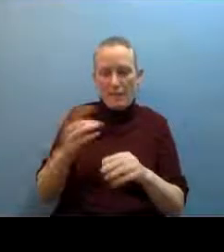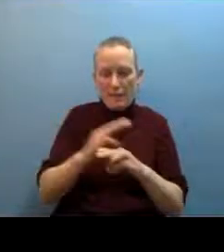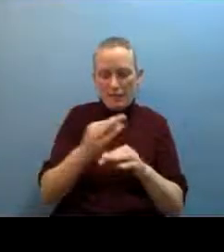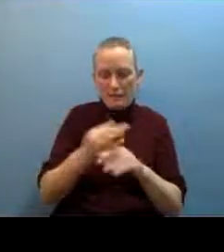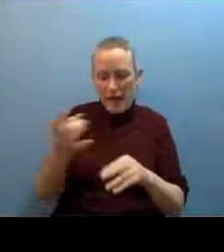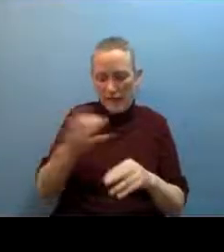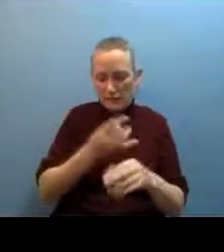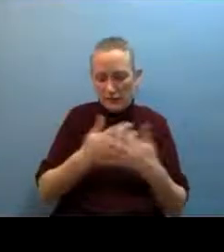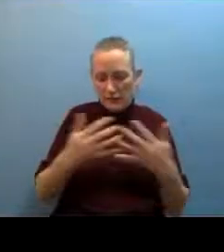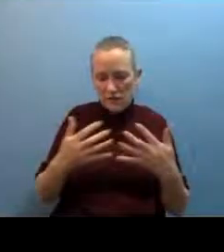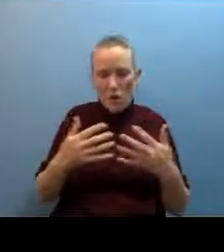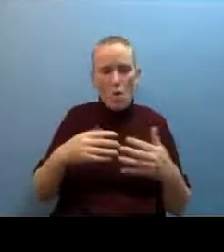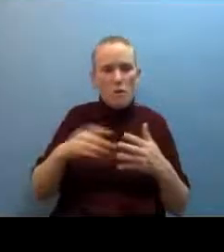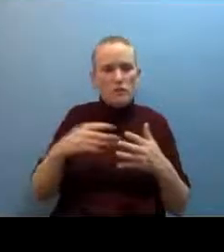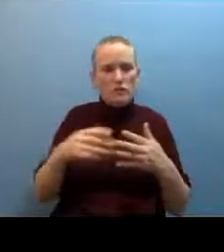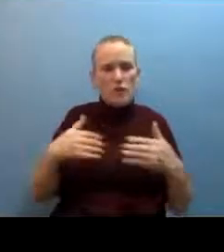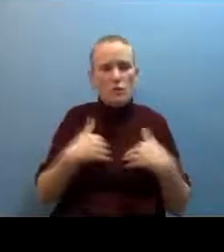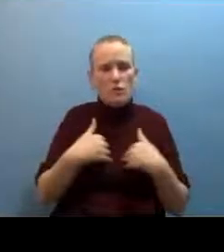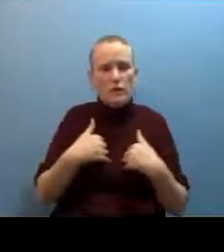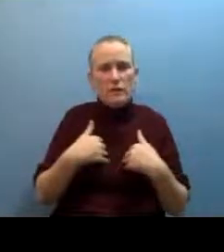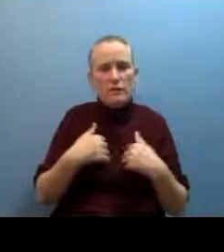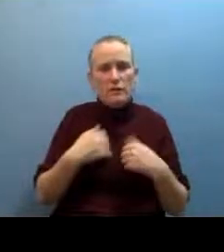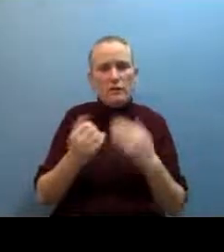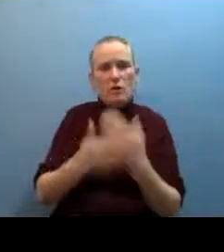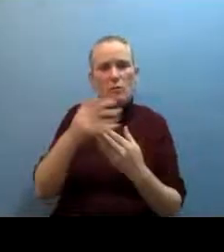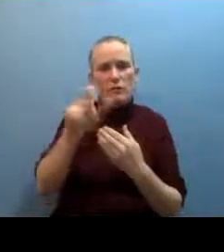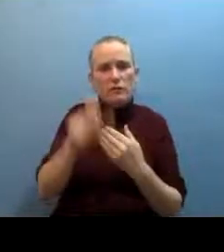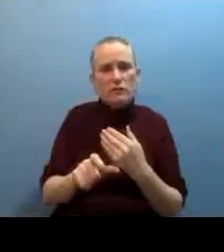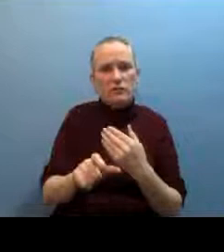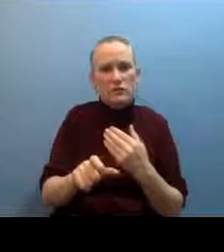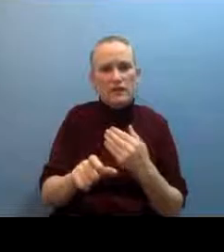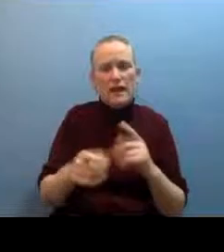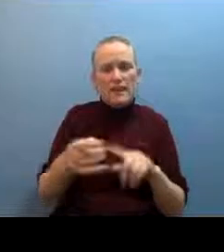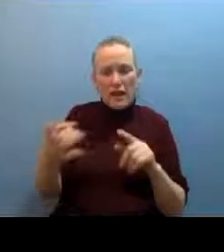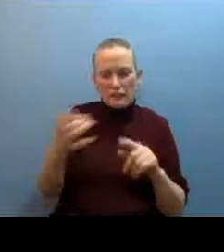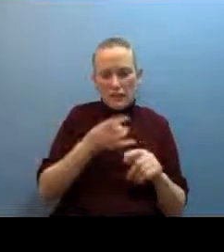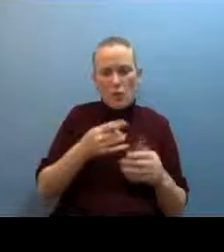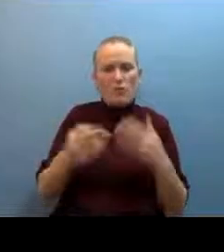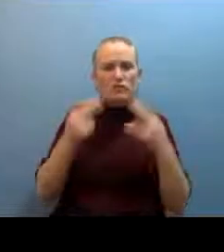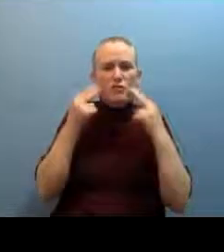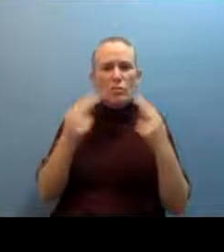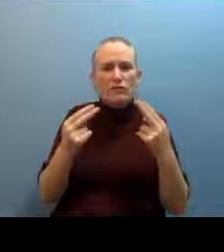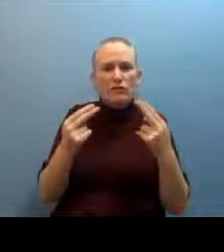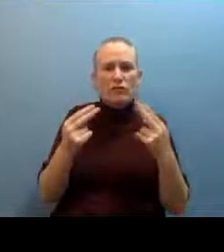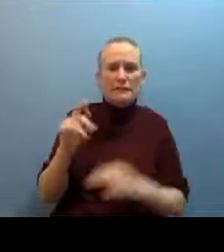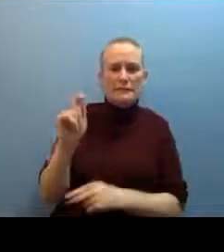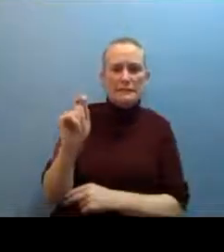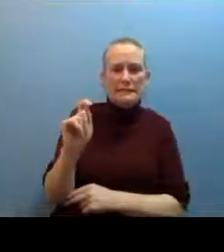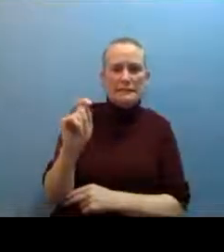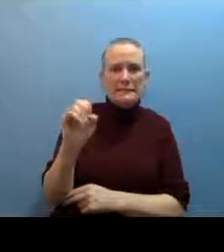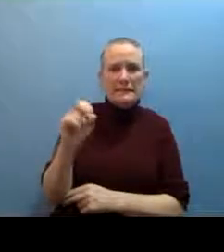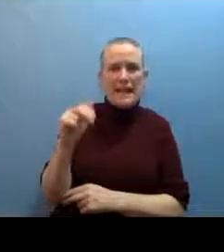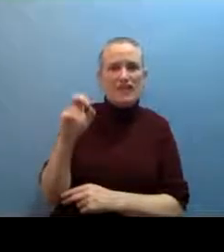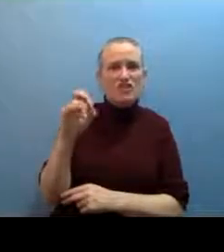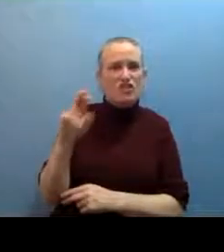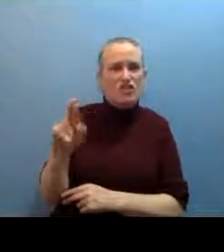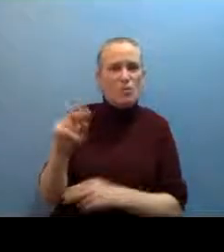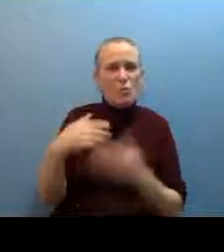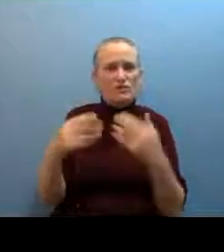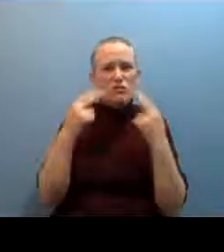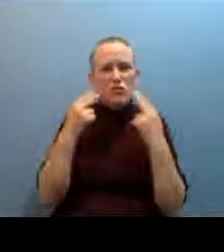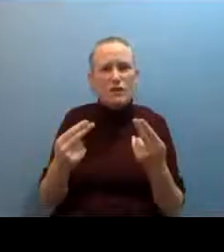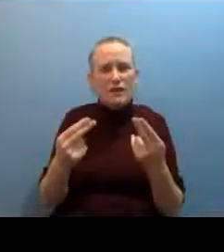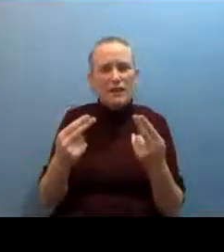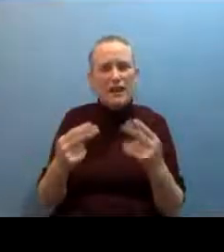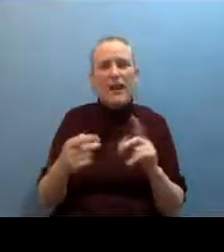about my young person? We get asked, you know, what's normal for a teenager? What's normal for somebody in school? And what are the things that I should